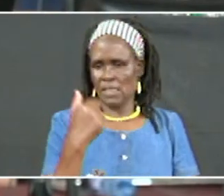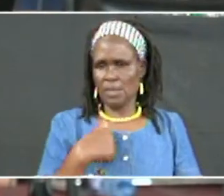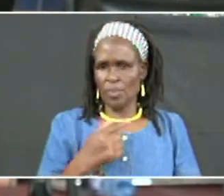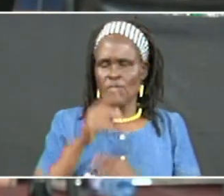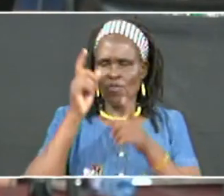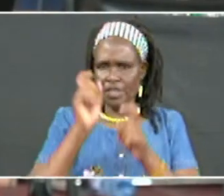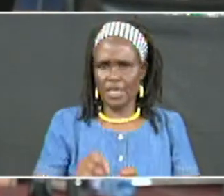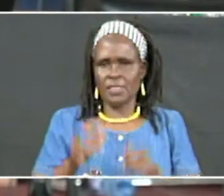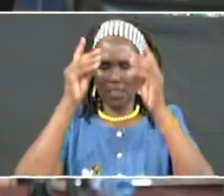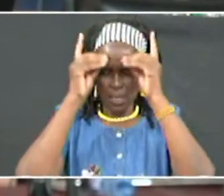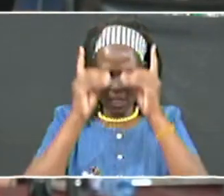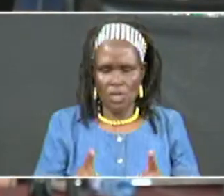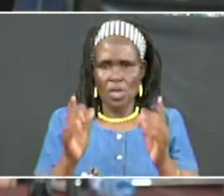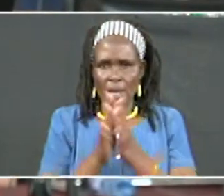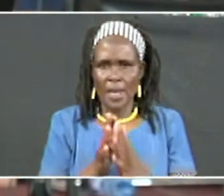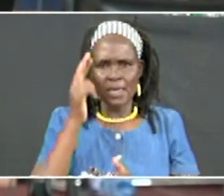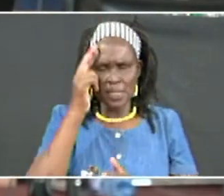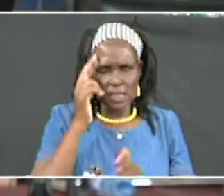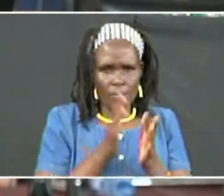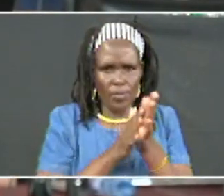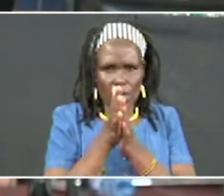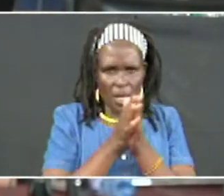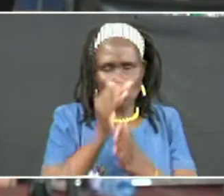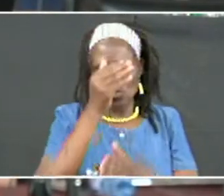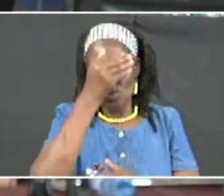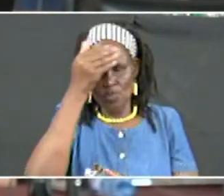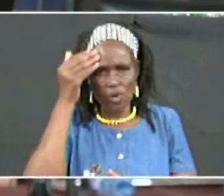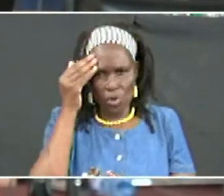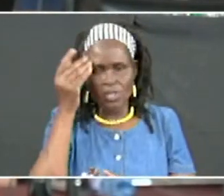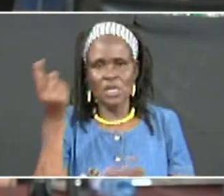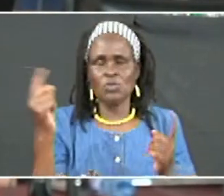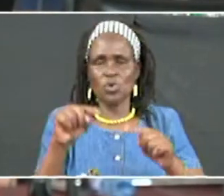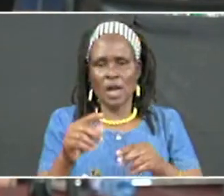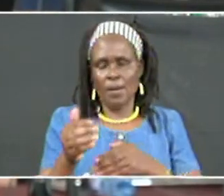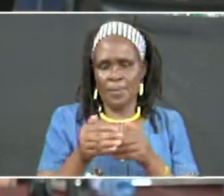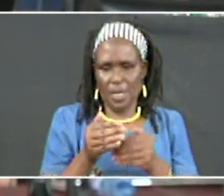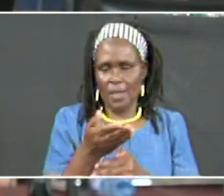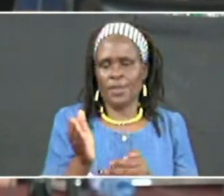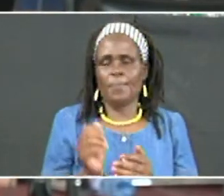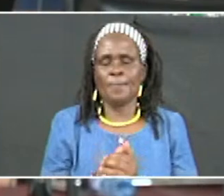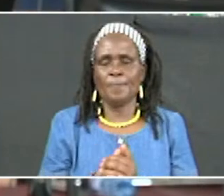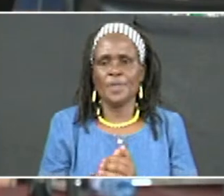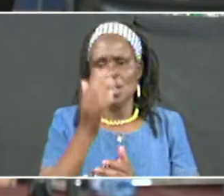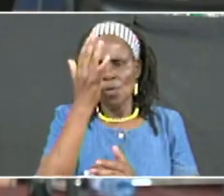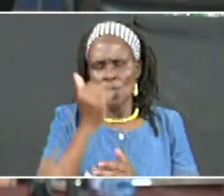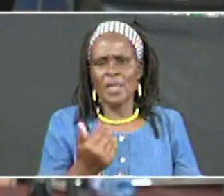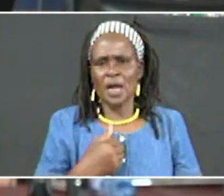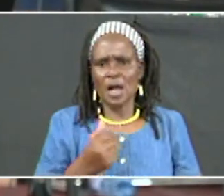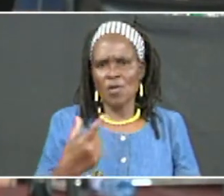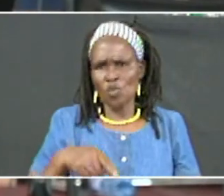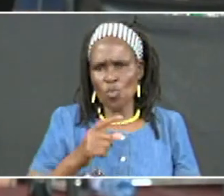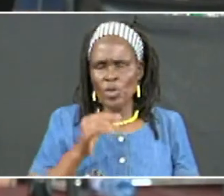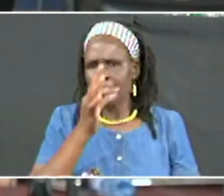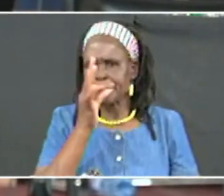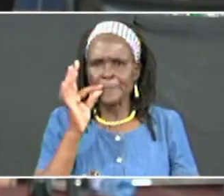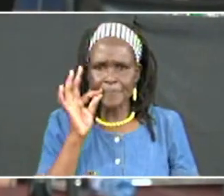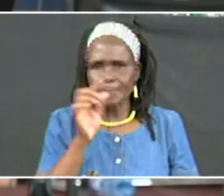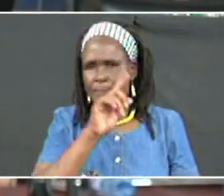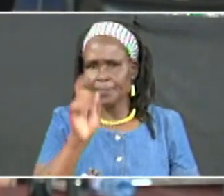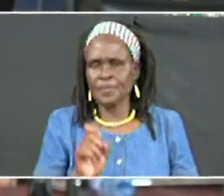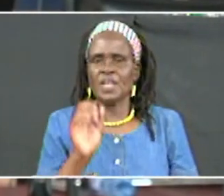decisions and seem eager for God to come near them. Why have we fasted, they